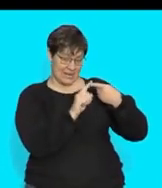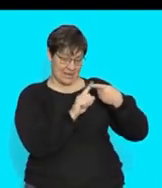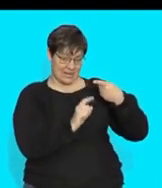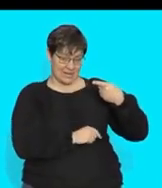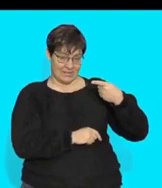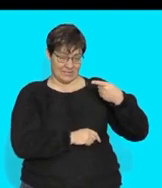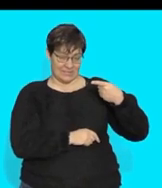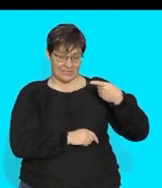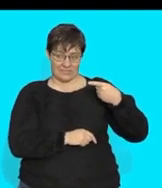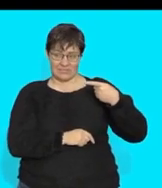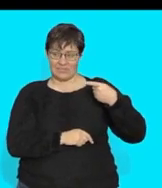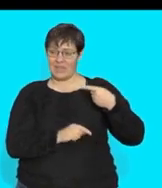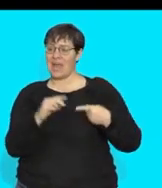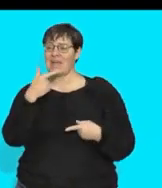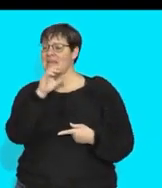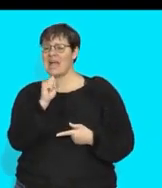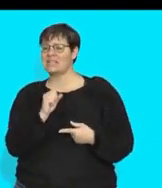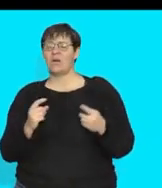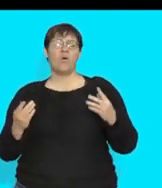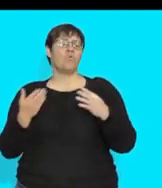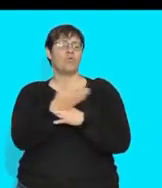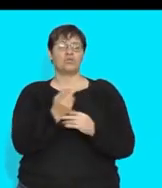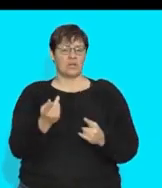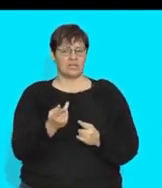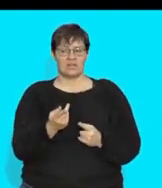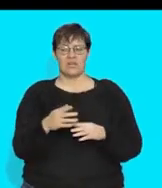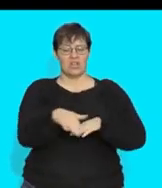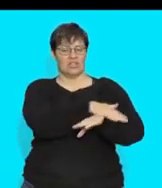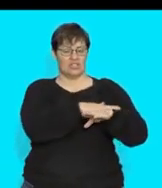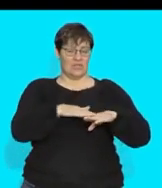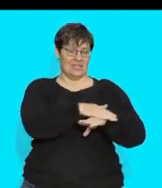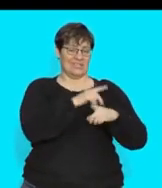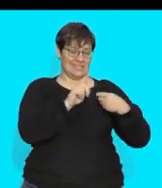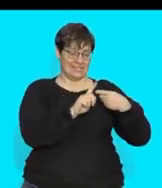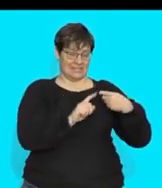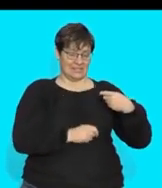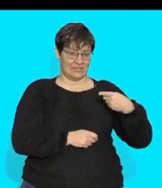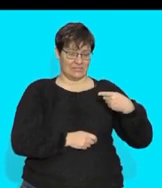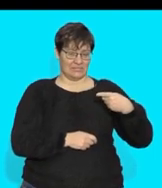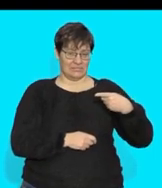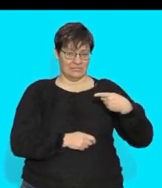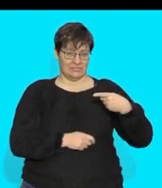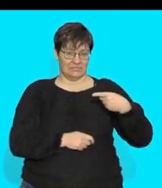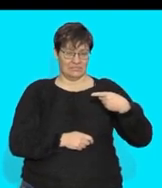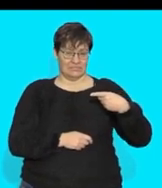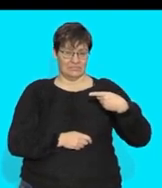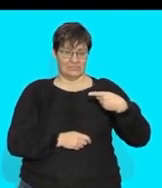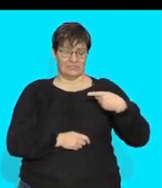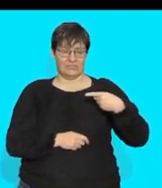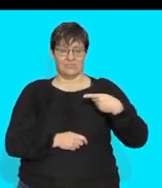do the gases have to cross? A surface, right? So that is gaseous exchange. Why do